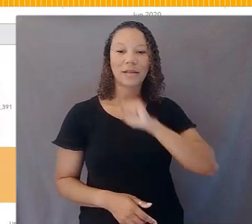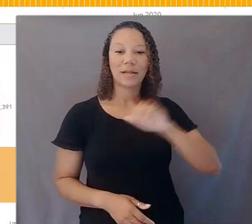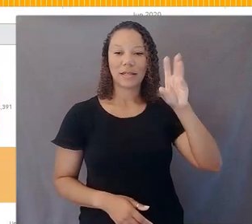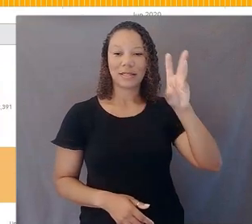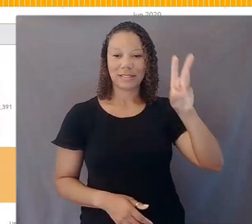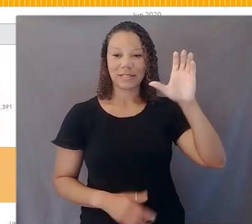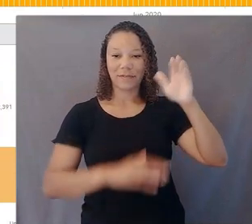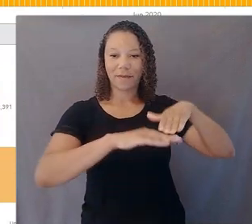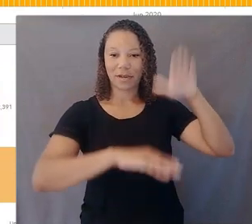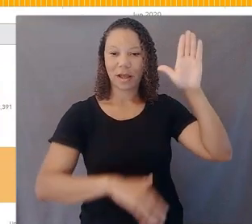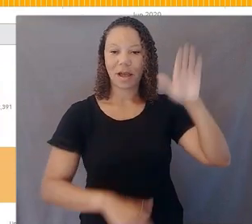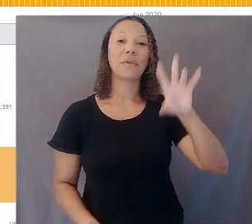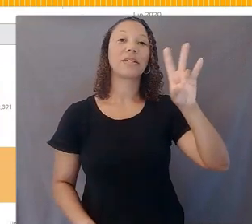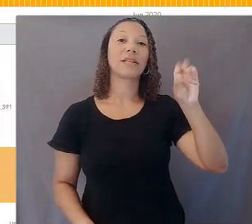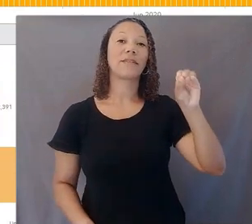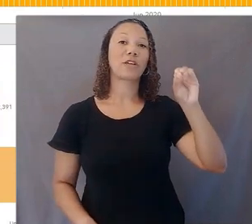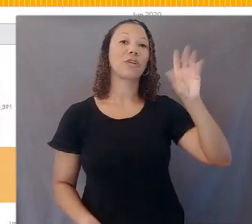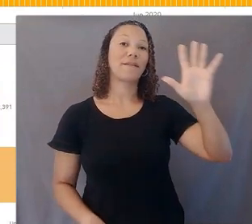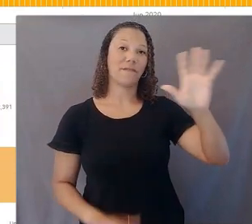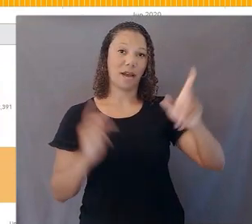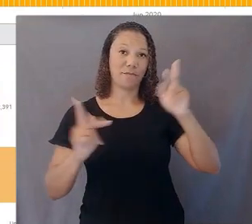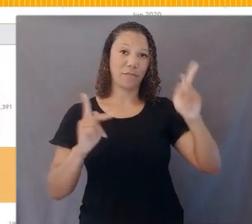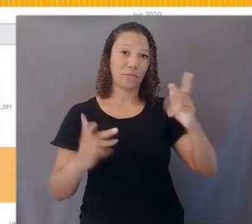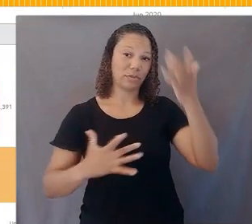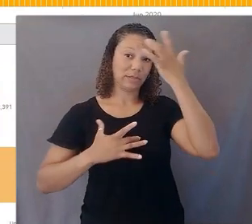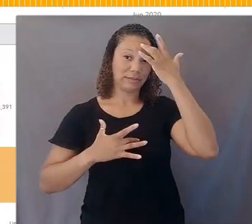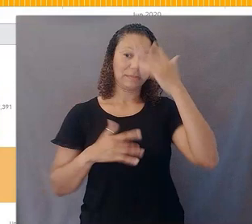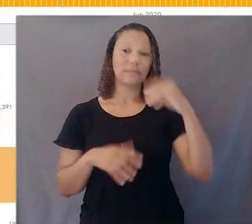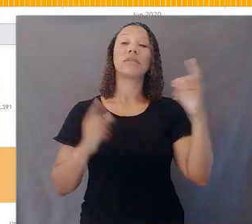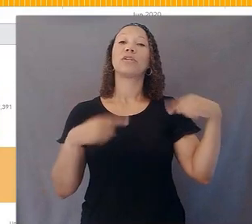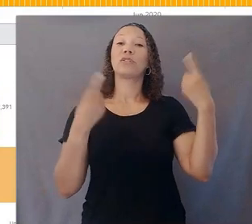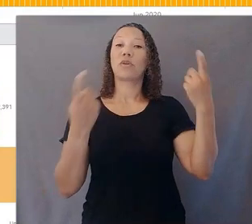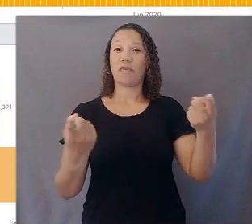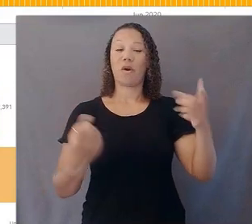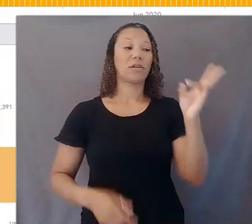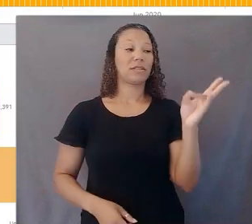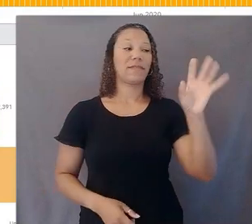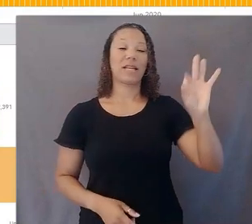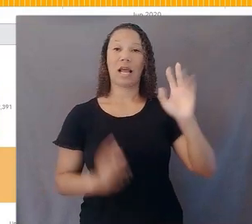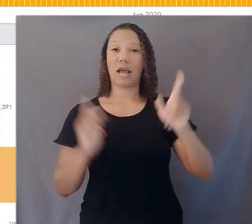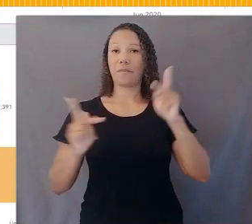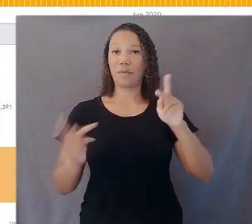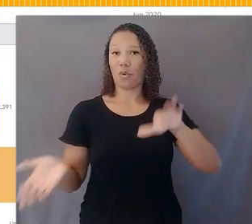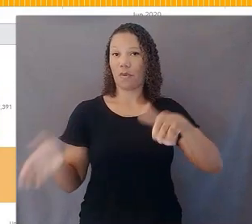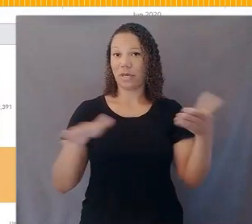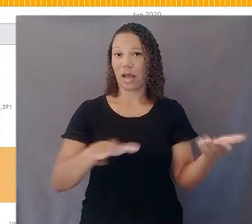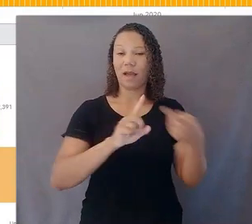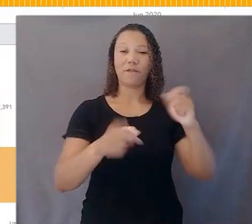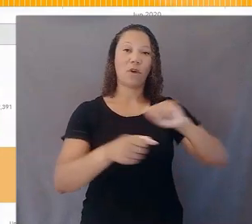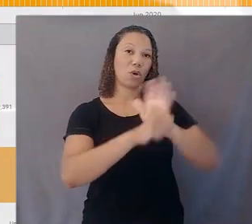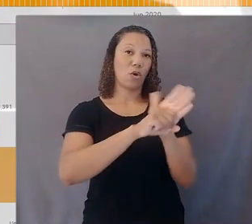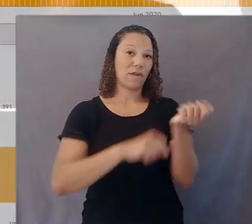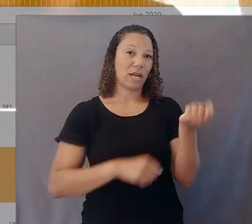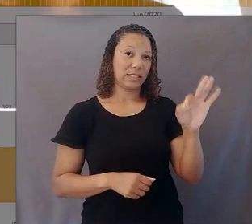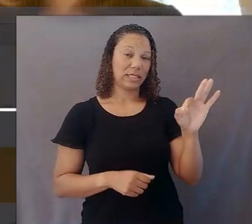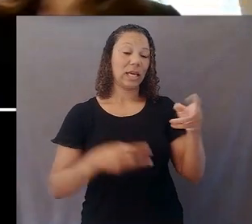79 individuals have now died from complications of COVID-19 and were either 65 and older or had